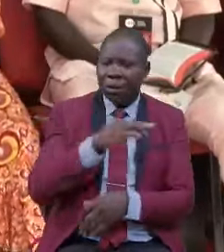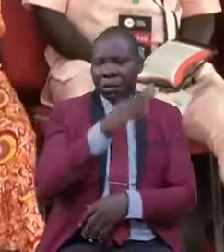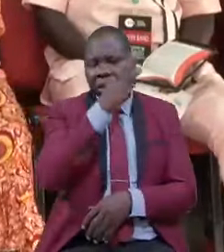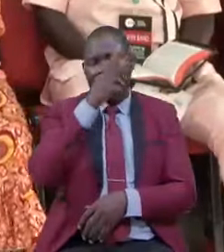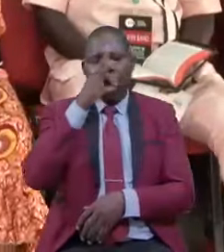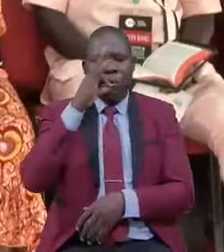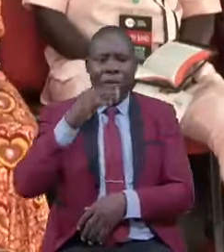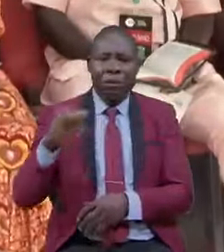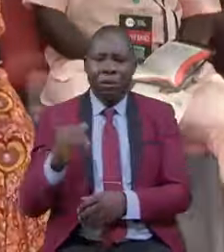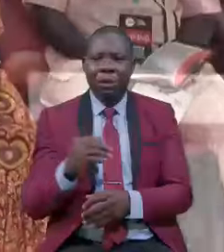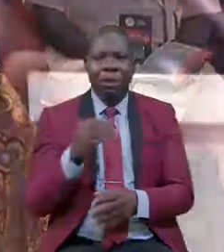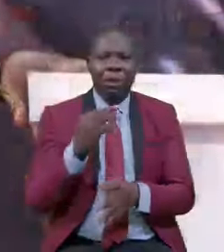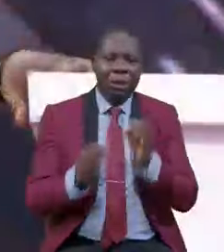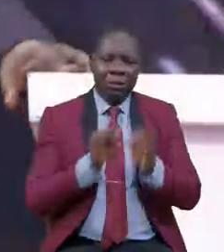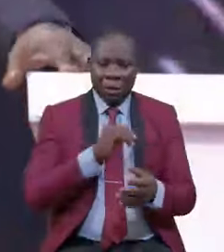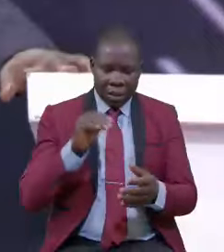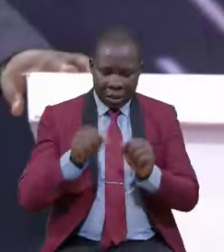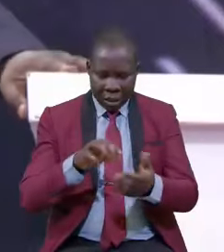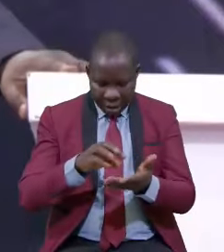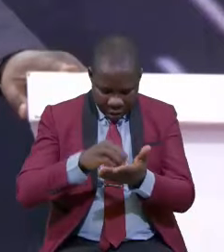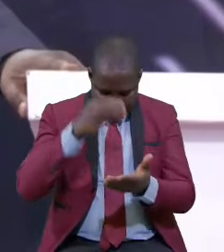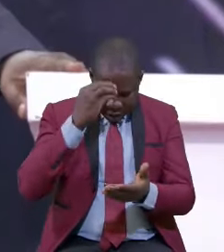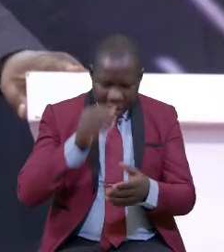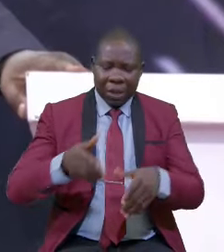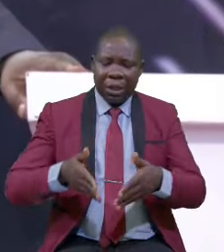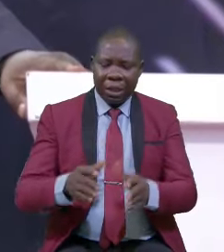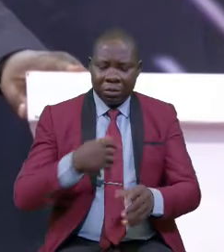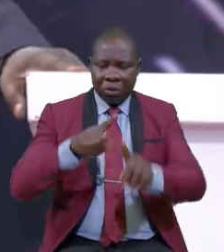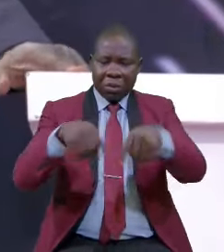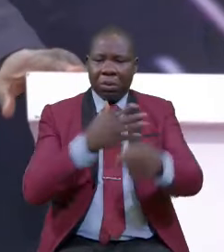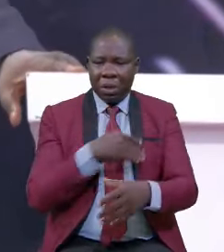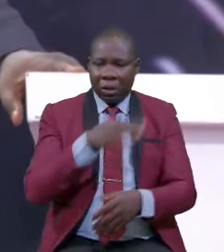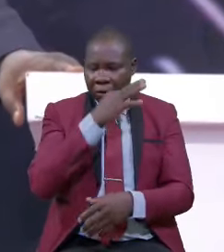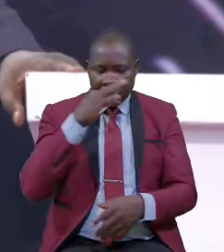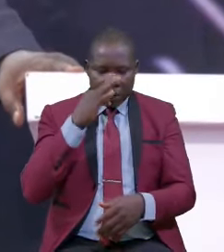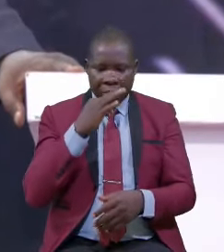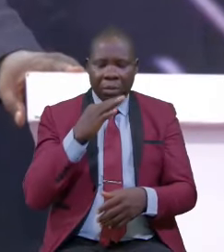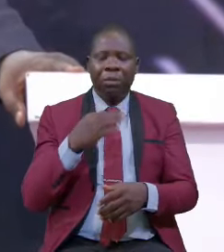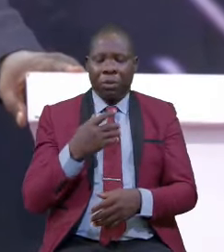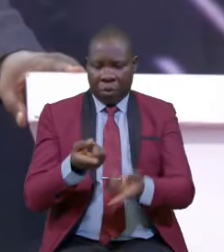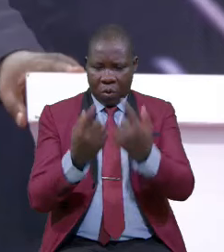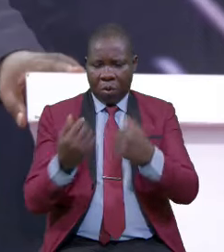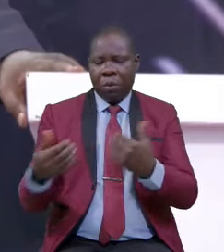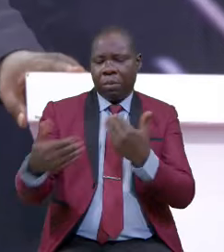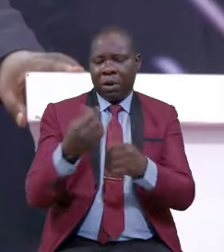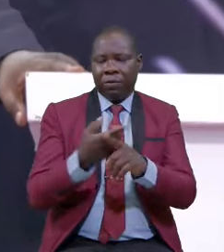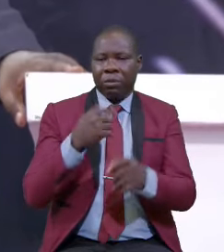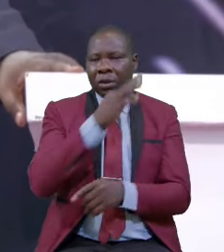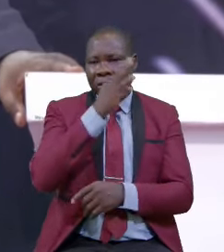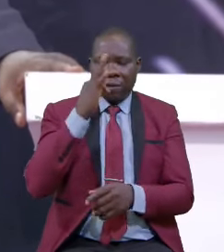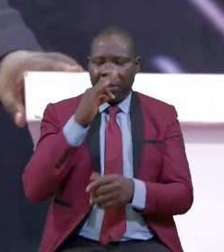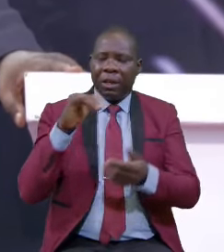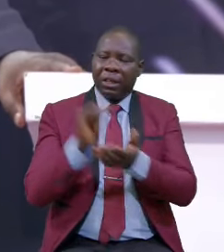area, let me go and farm. Come back from the farm. That farm is not